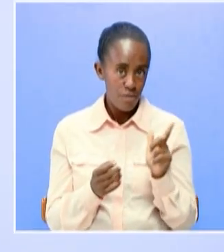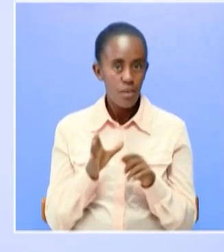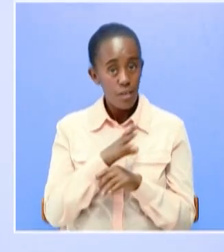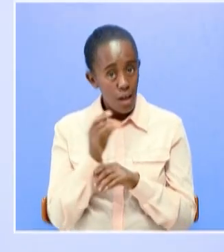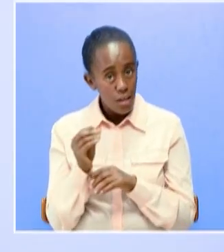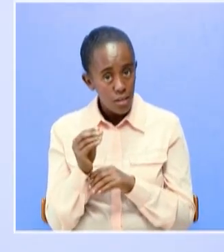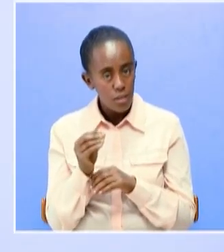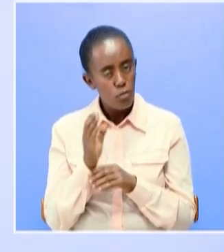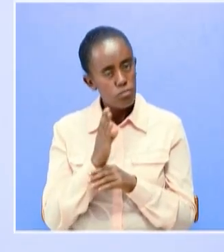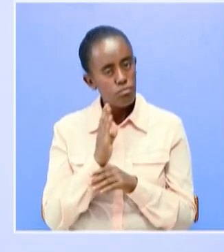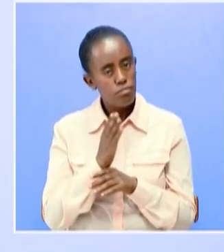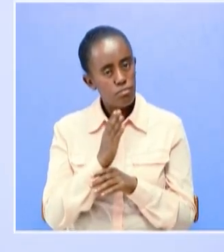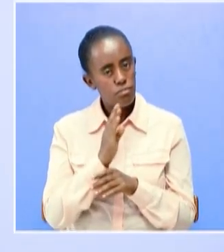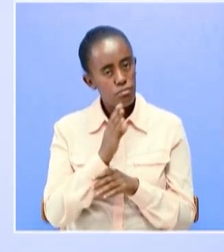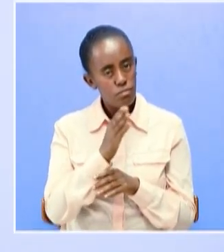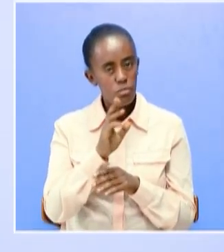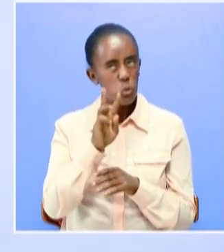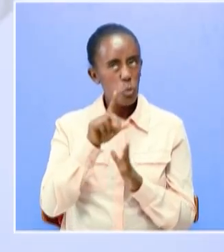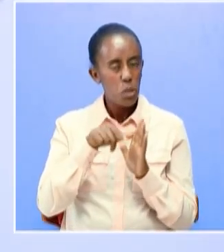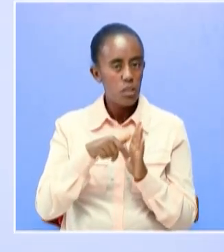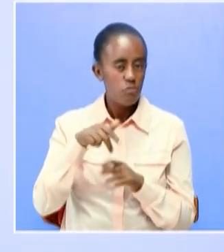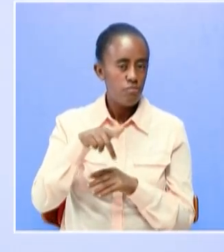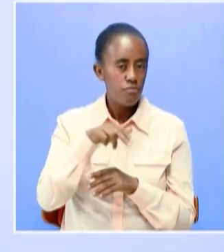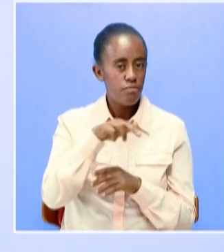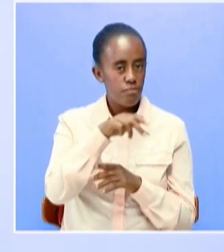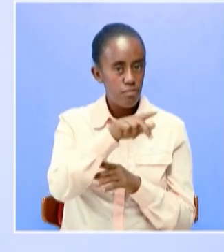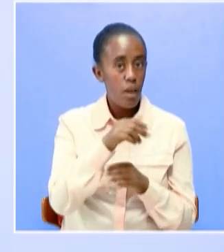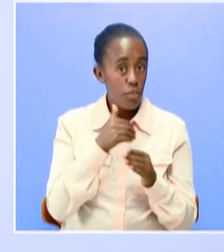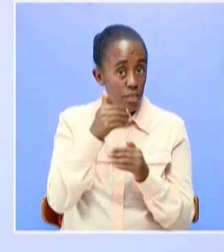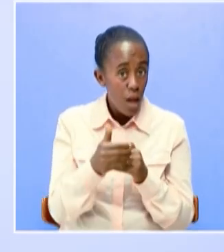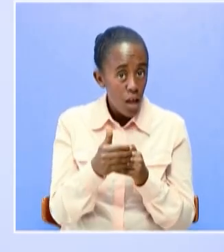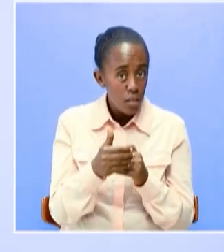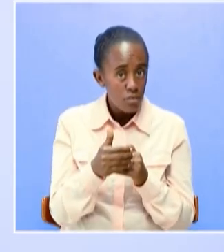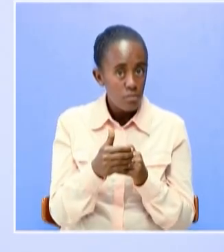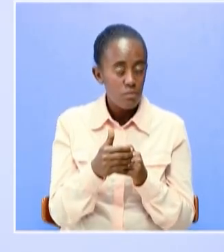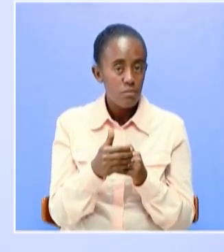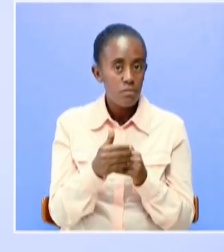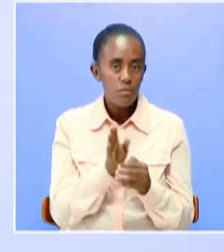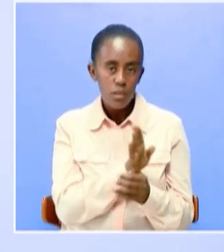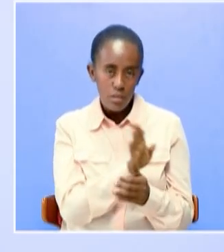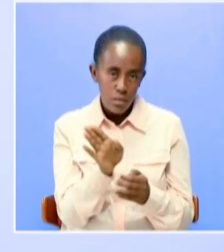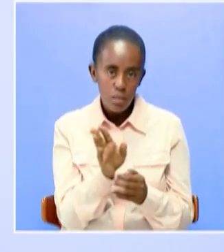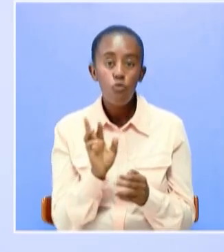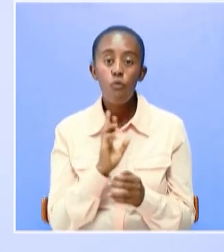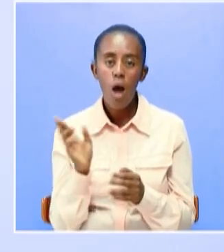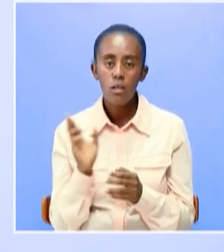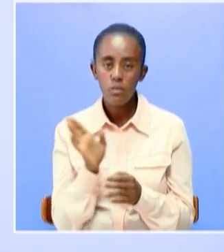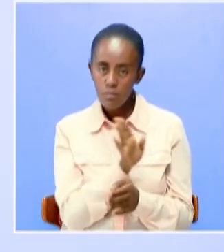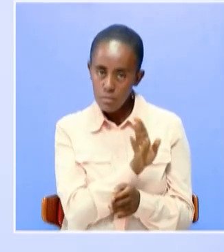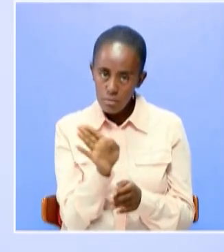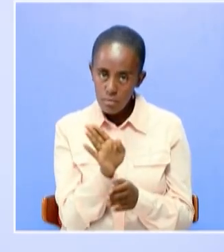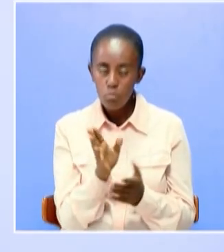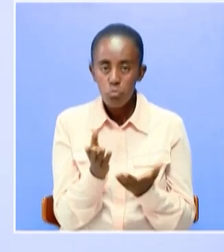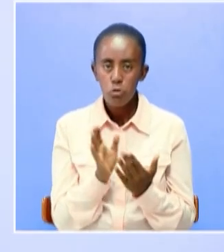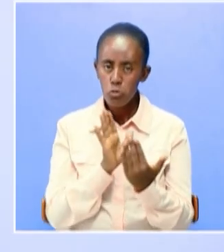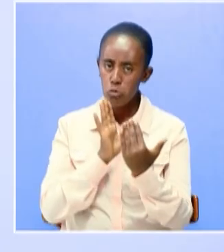and go ahead for 2 minutes. Then turn right. It is just in